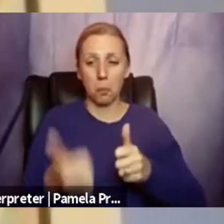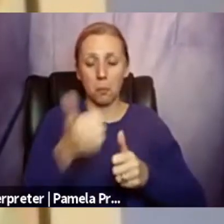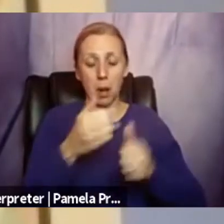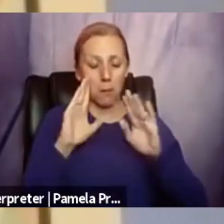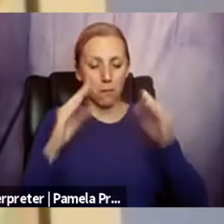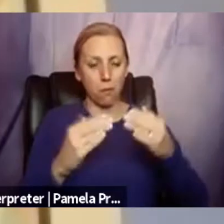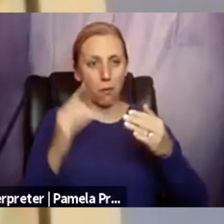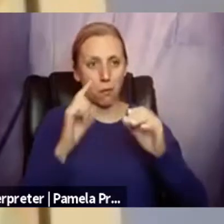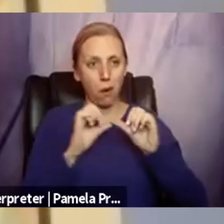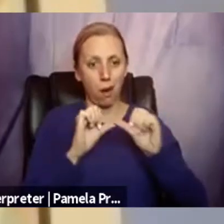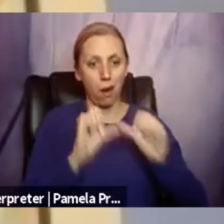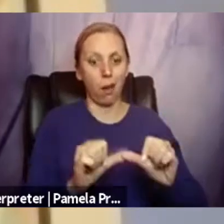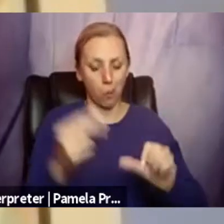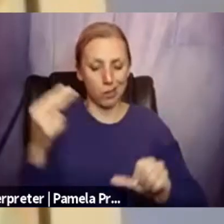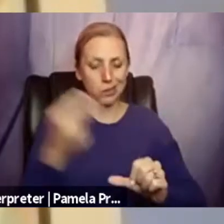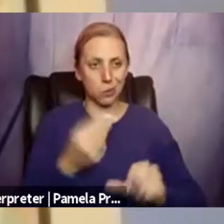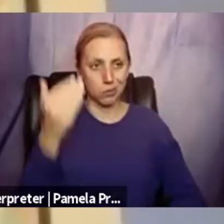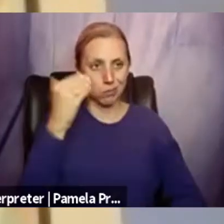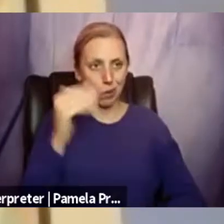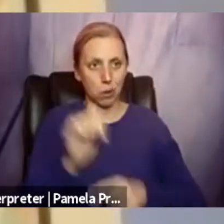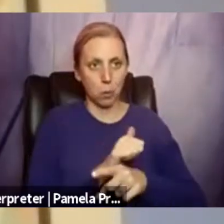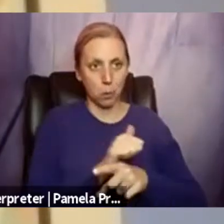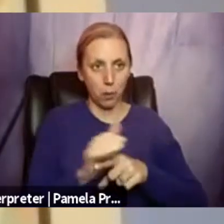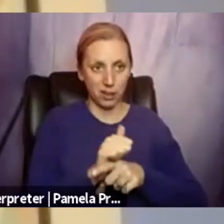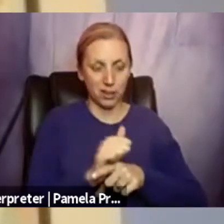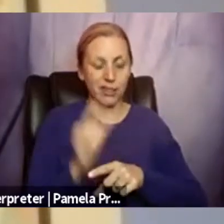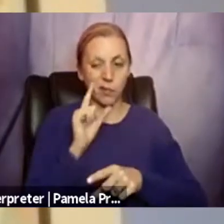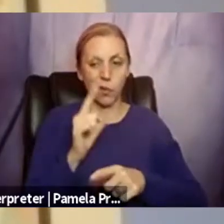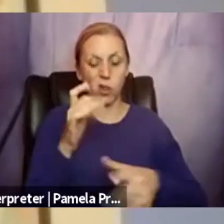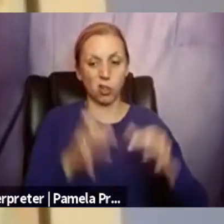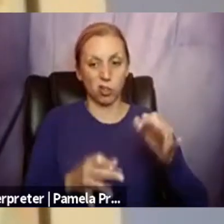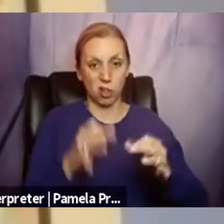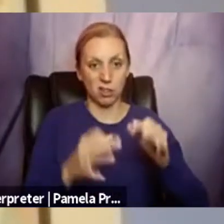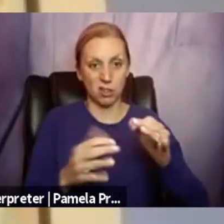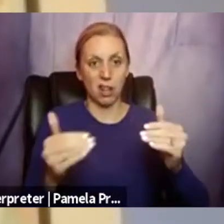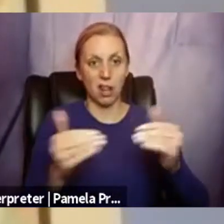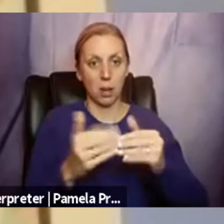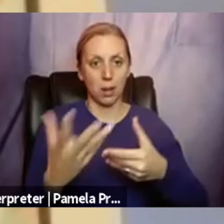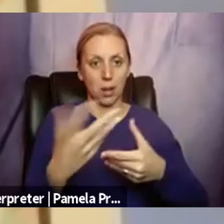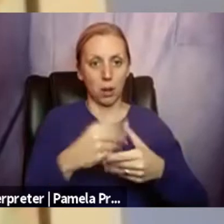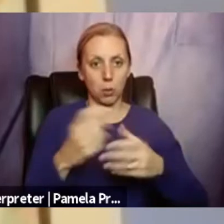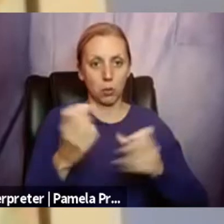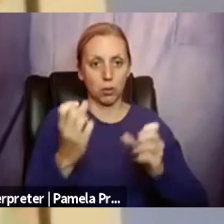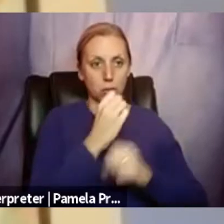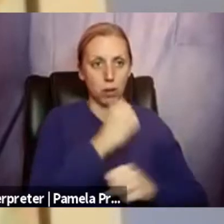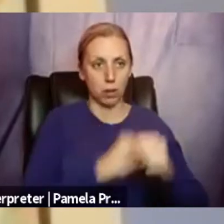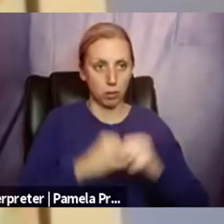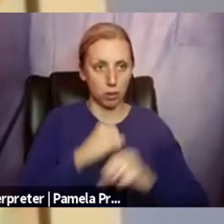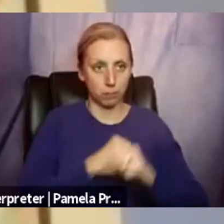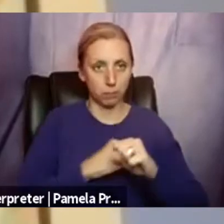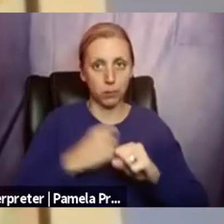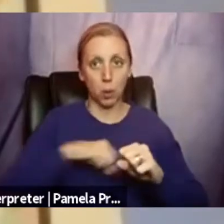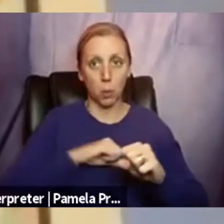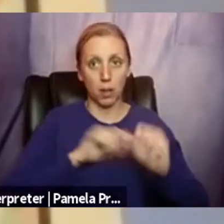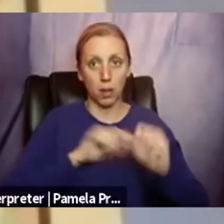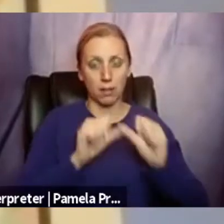ongoing historical acknowledgement practice and justice, equity, and inclusion strategy. We have continued